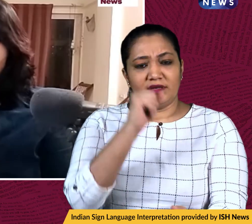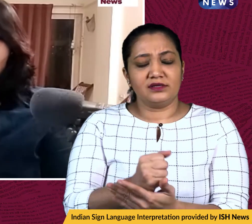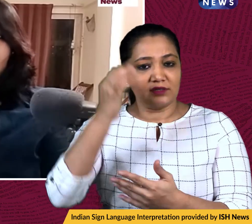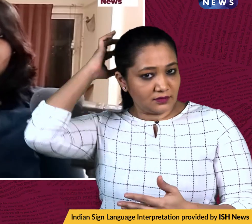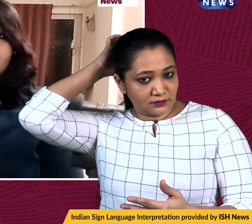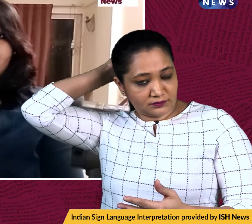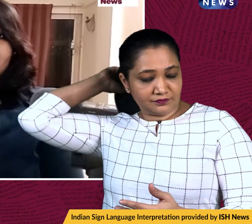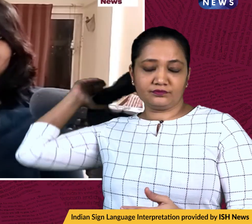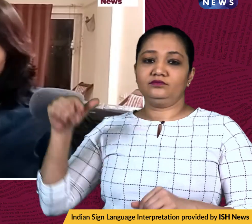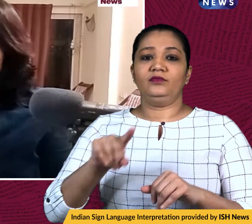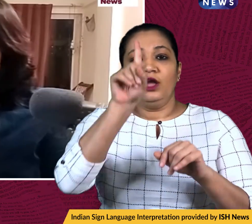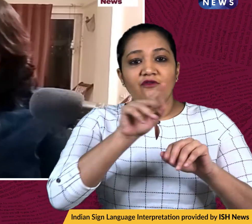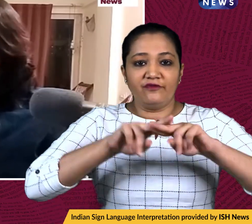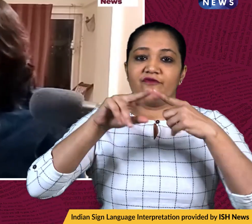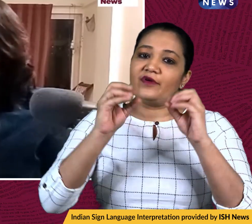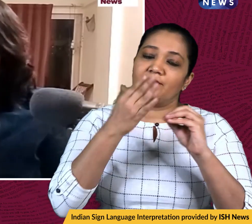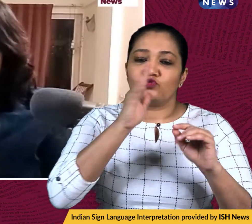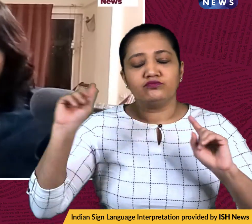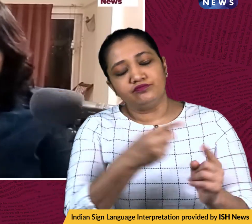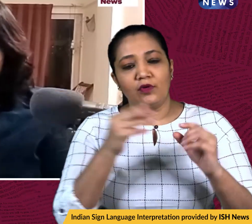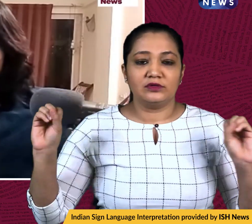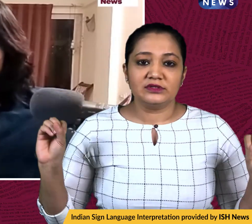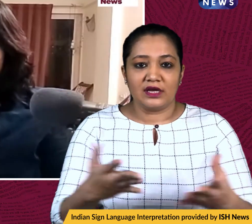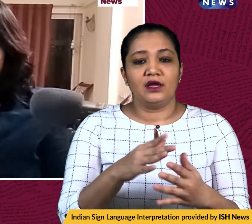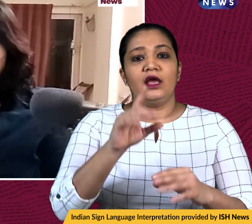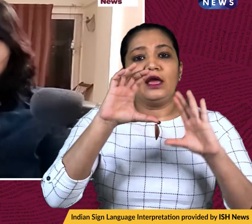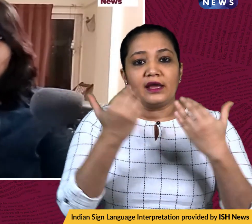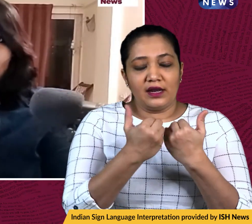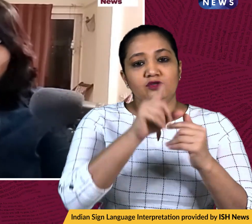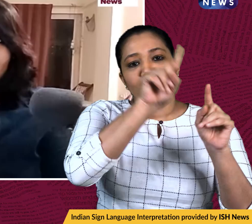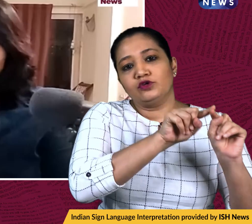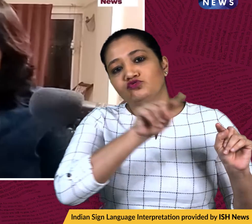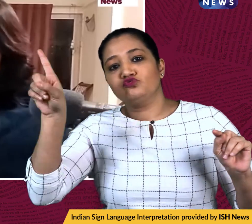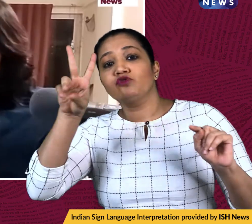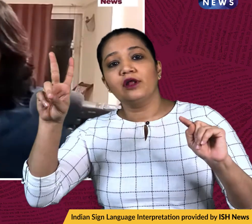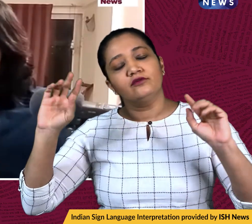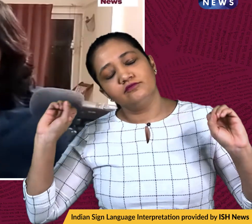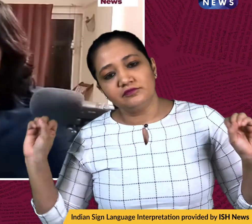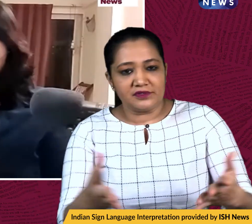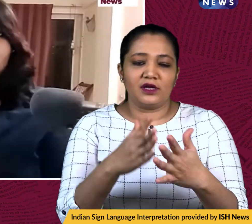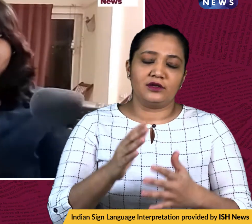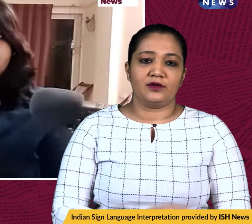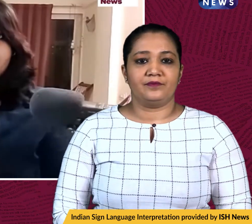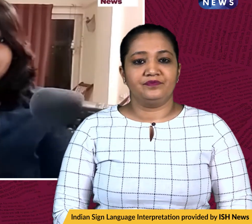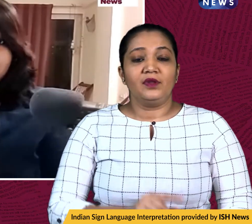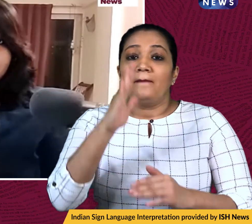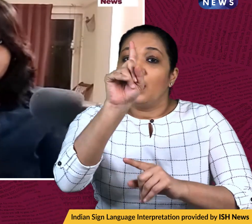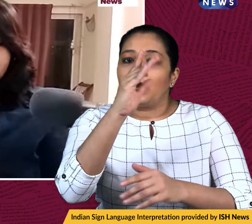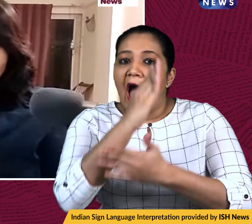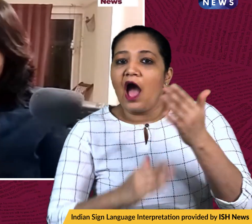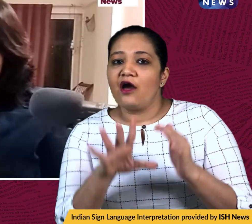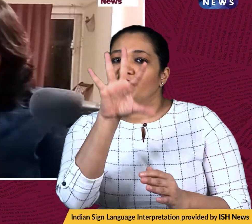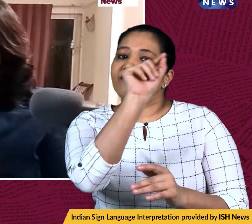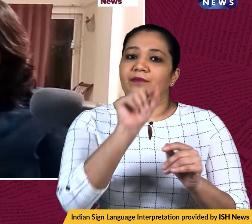schools will be reopened from the 1st of February. All classes from classes 1 to 12 will be conducted with